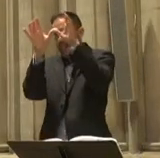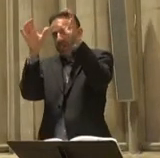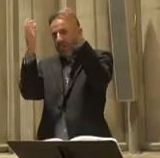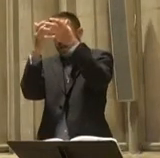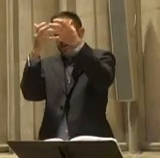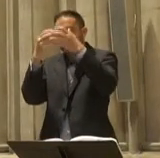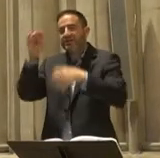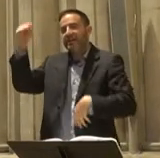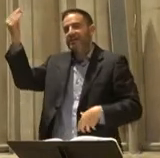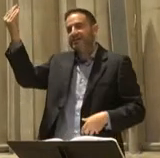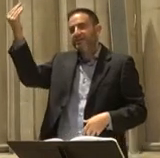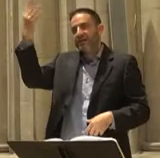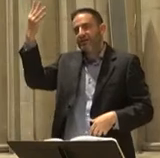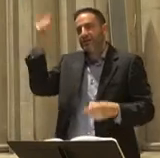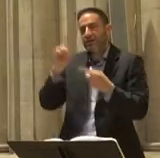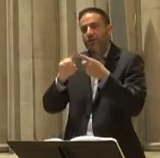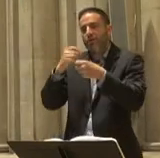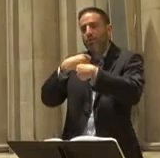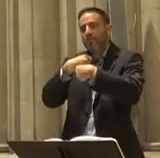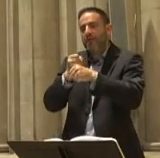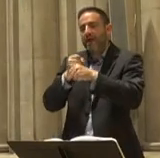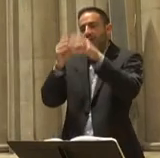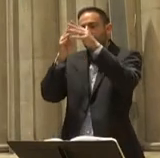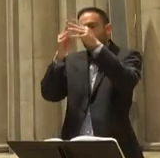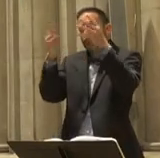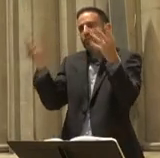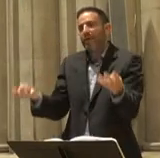and sunshine to make a rainbow.